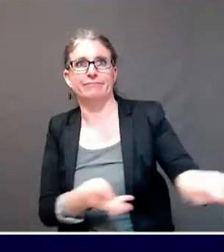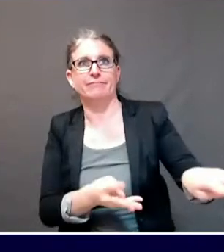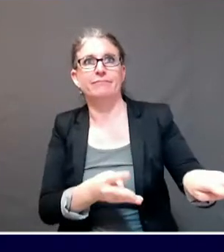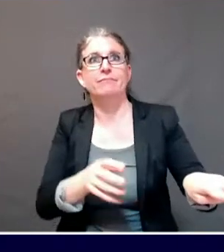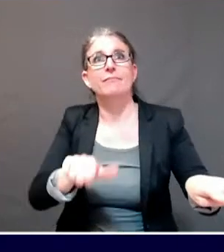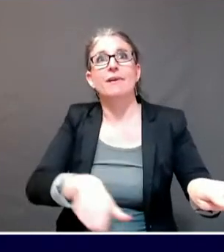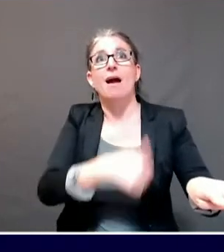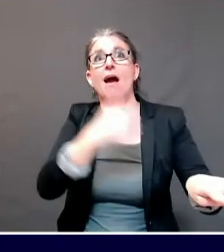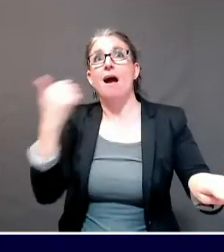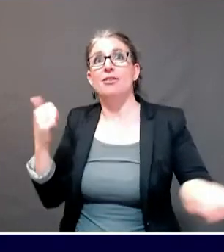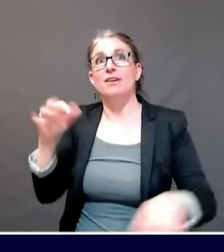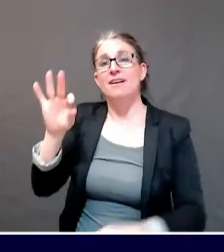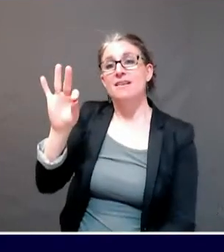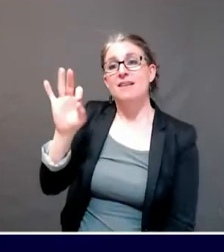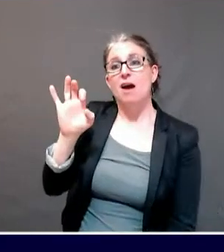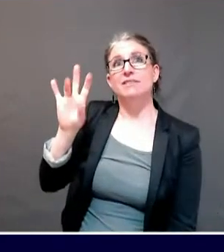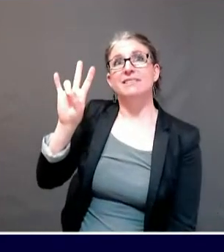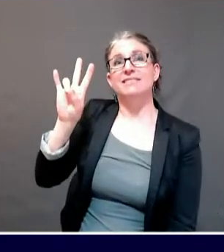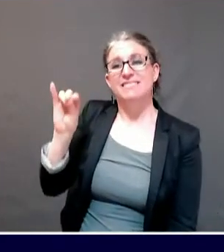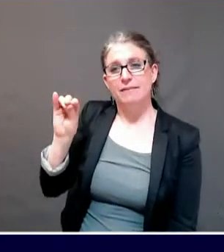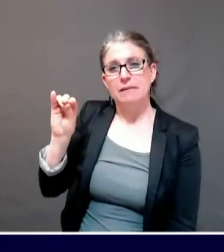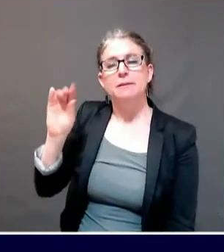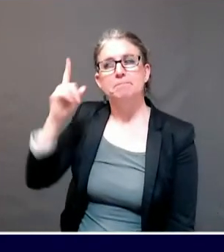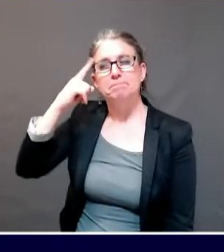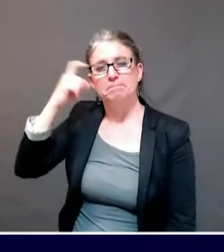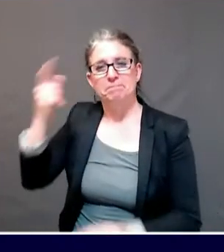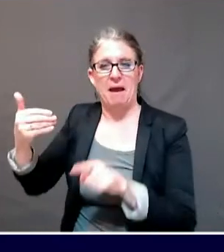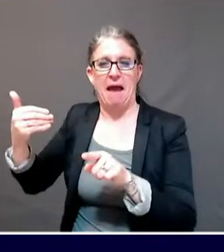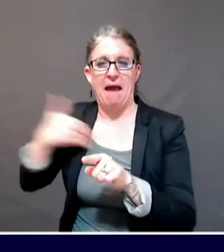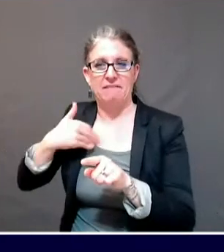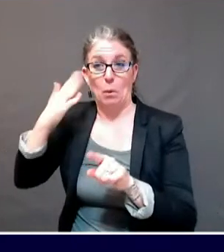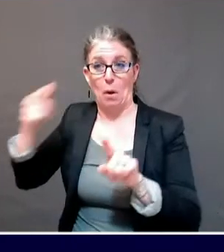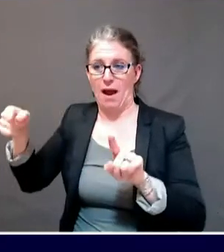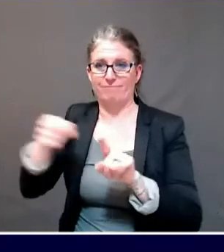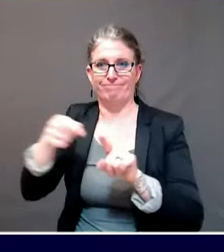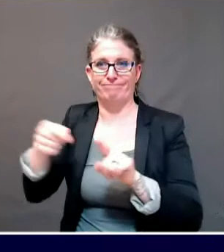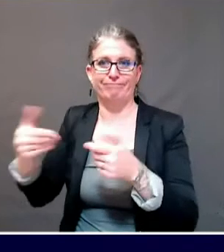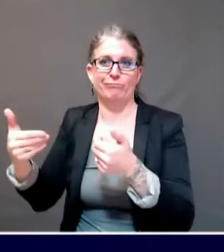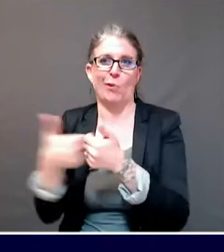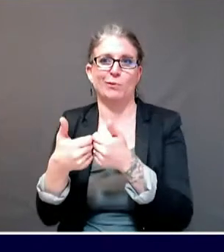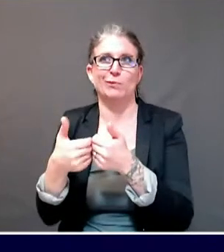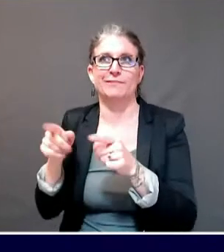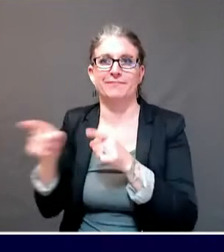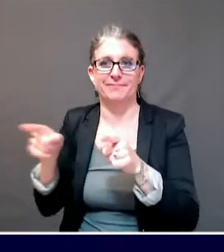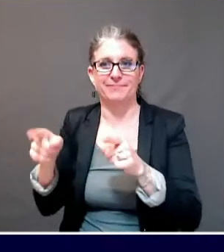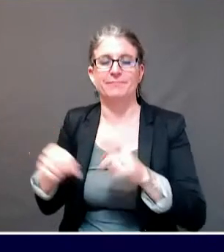3,970 are probable cases. Right now, across the state of Maine,